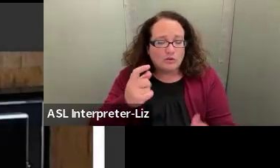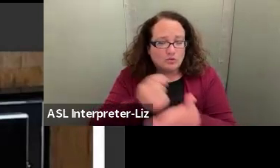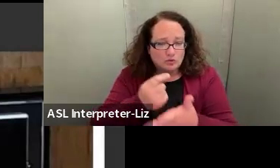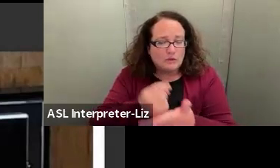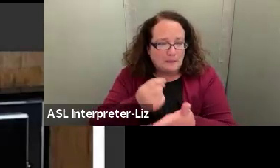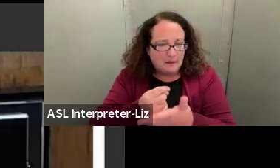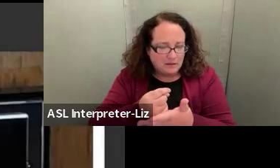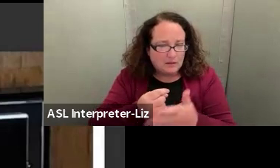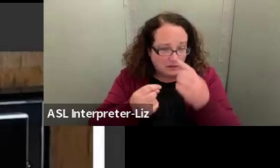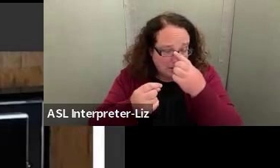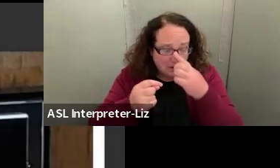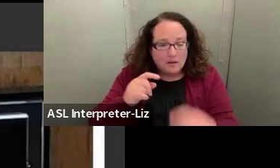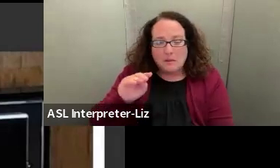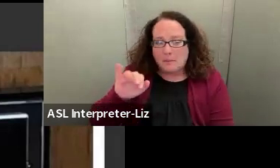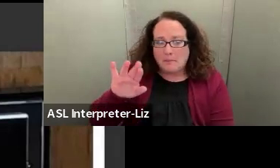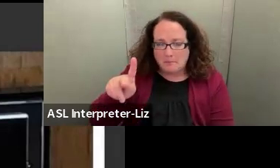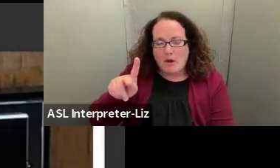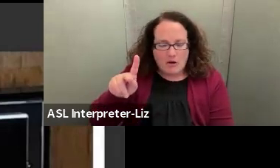Merck. Merck distributes it now.